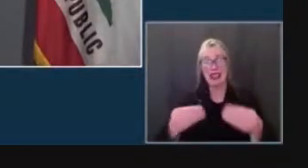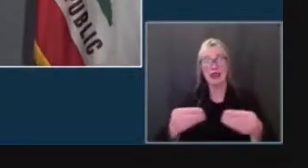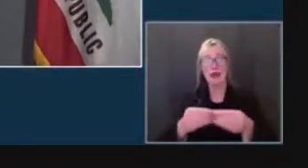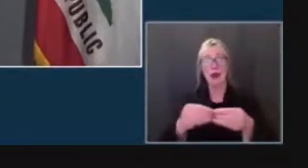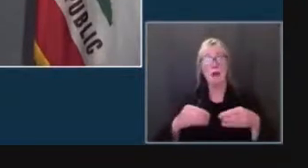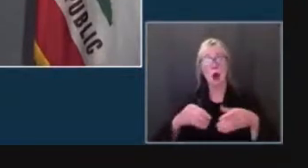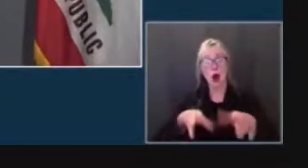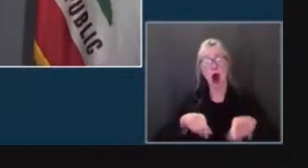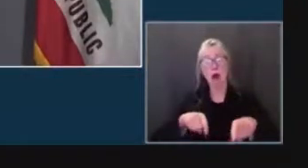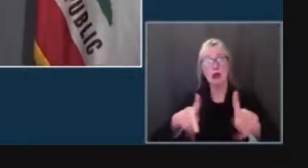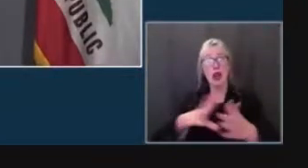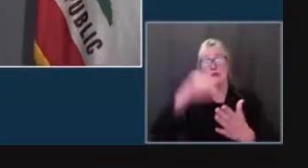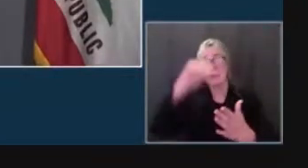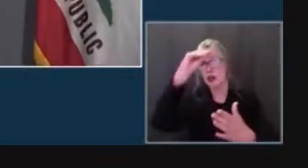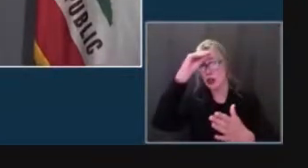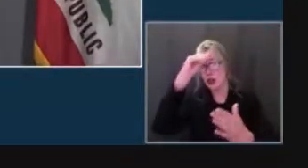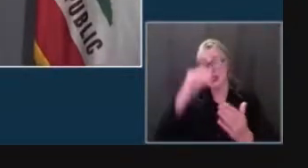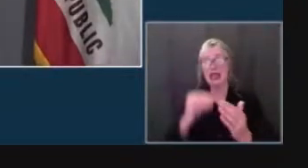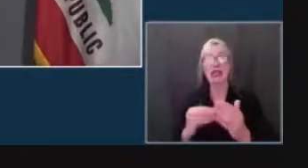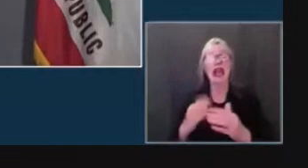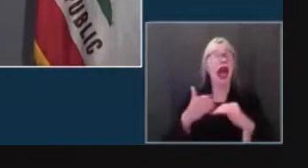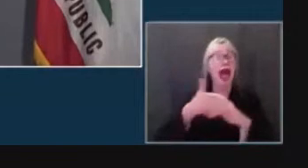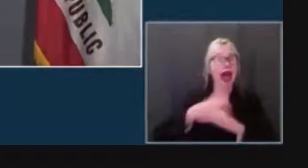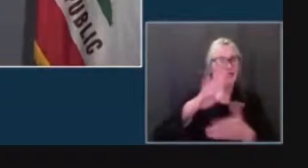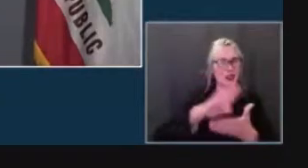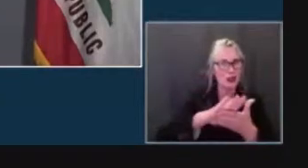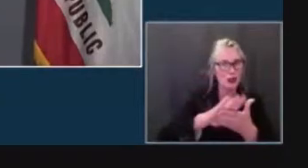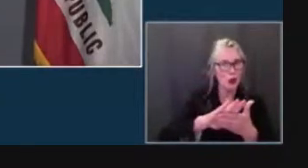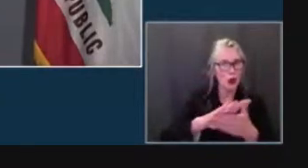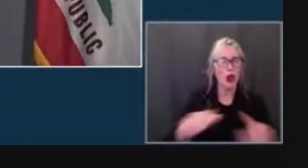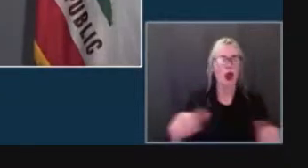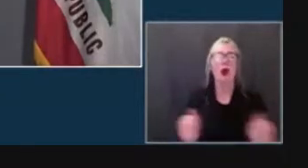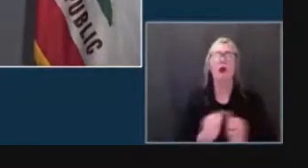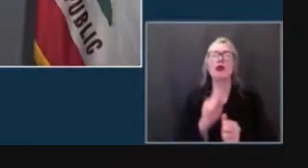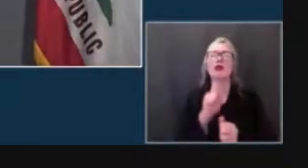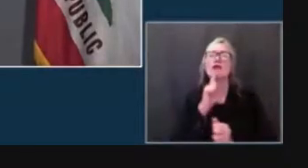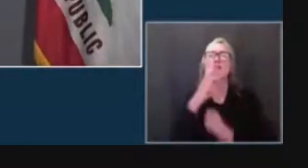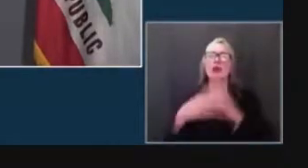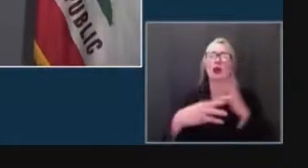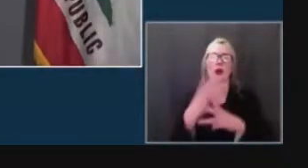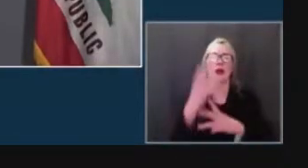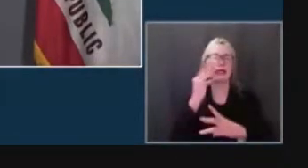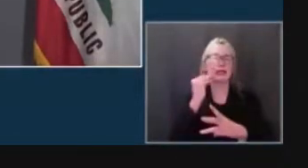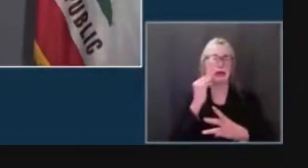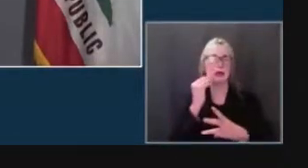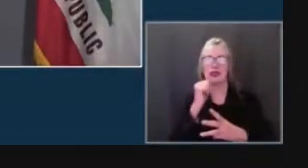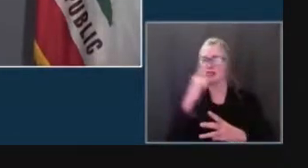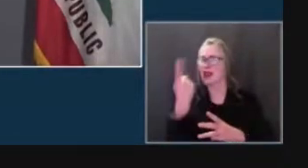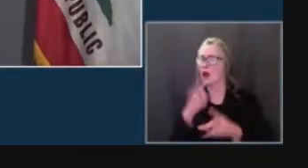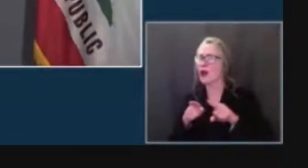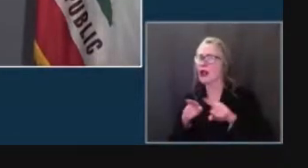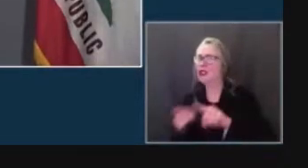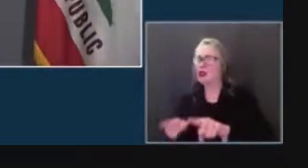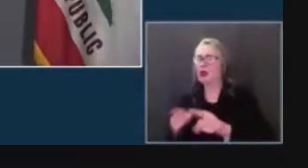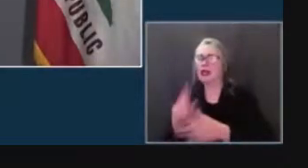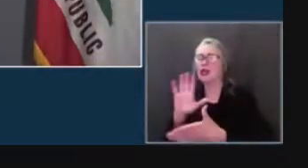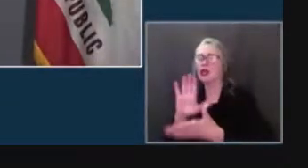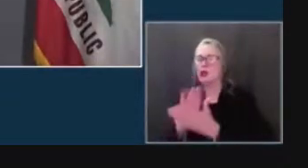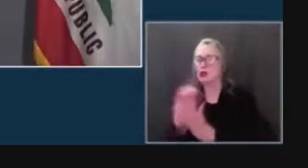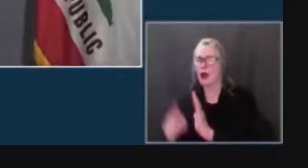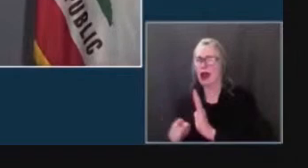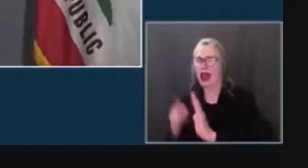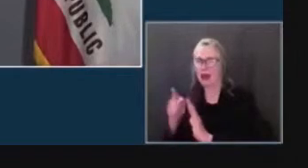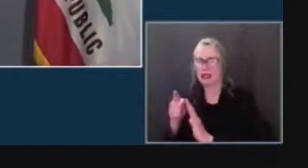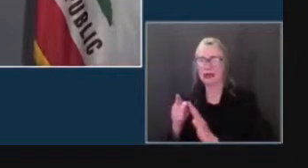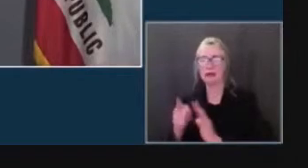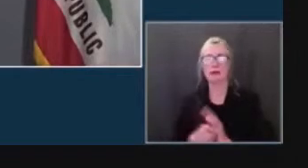and enrichment programs, and real-world experiences for our students. Community schools engage families and communities to